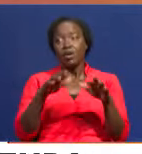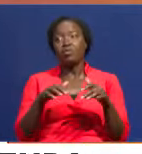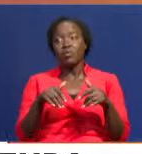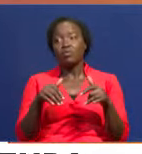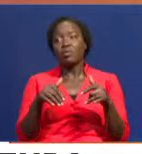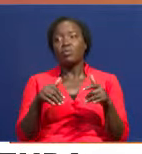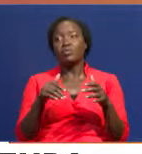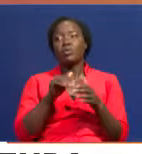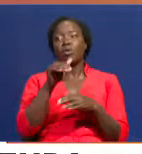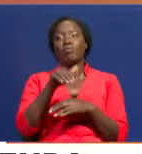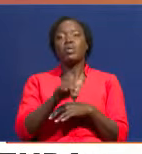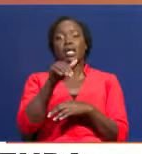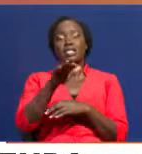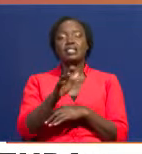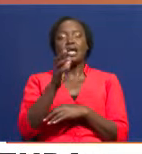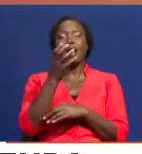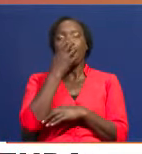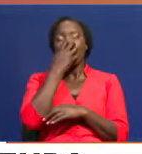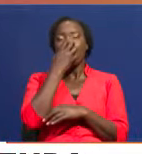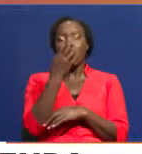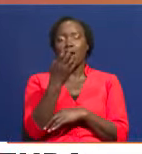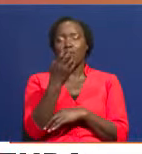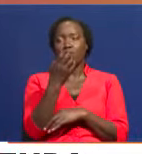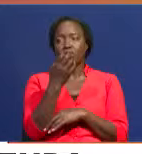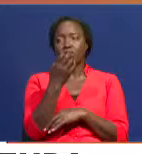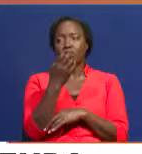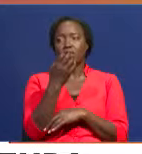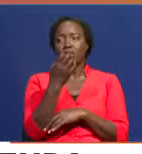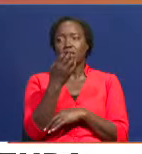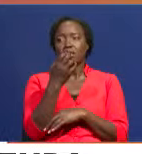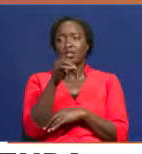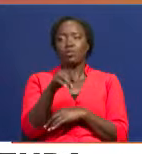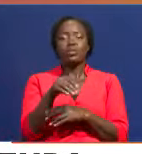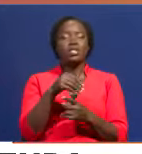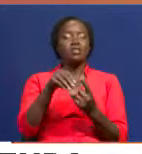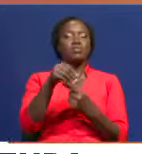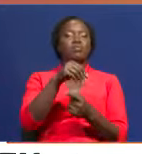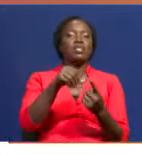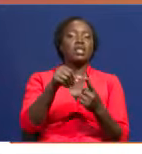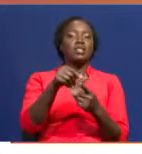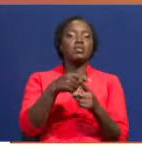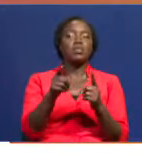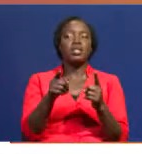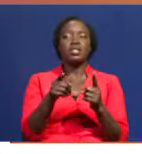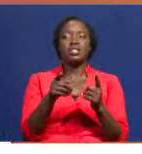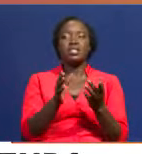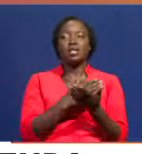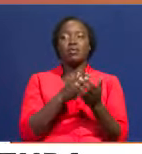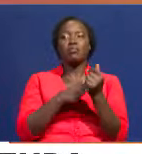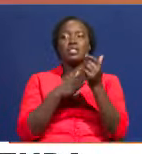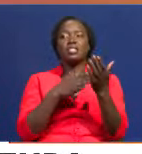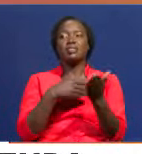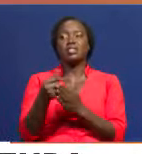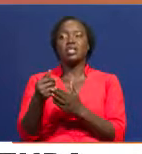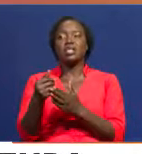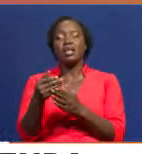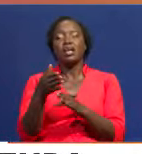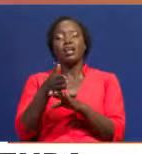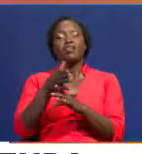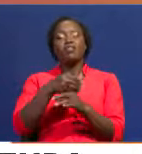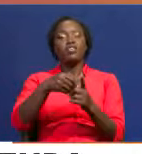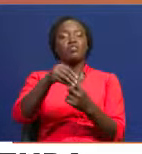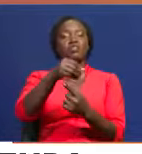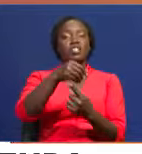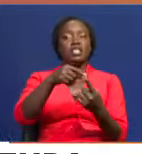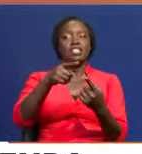Zombo who are planting mangoes and other crops who need fertilizers, mm-hmm. but if you see now some leaders selling to them fake fertilizers